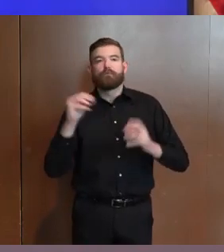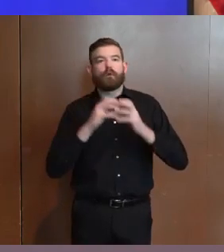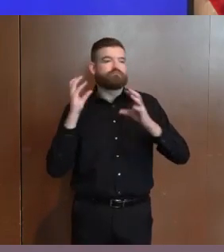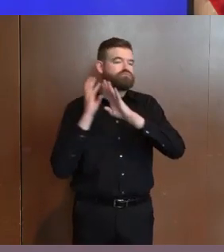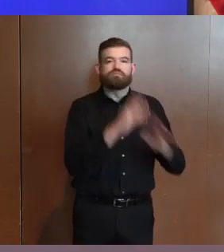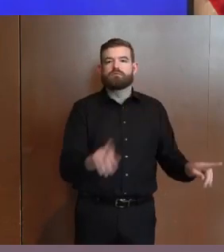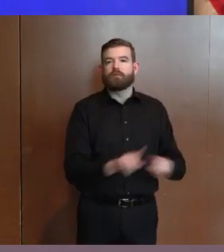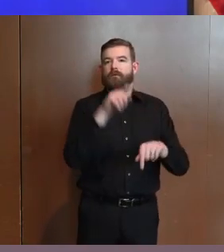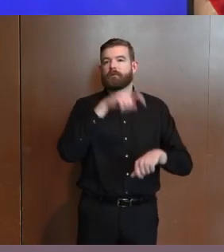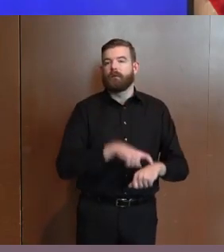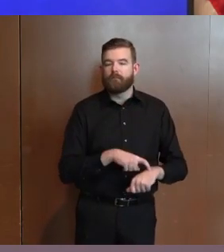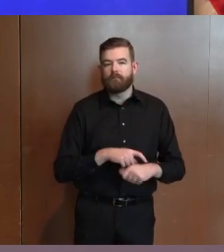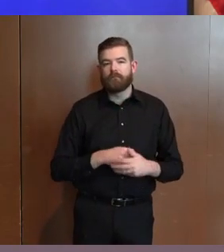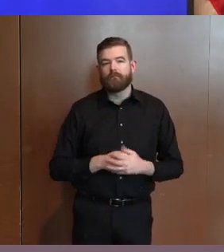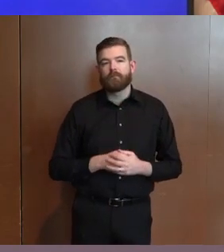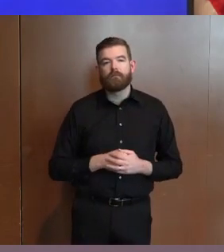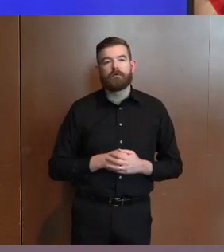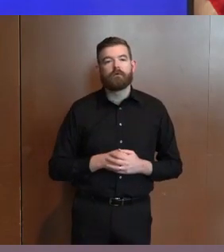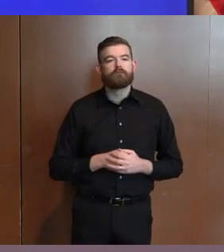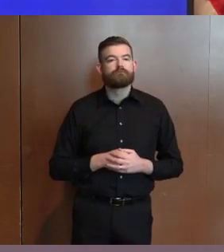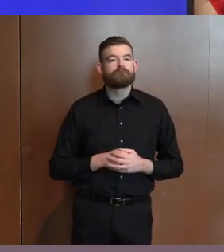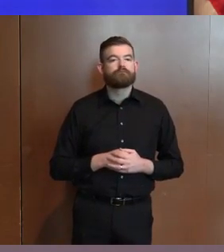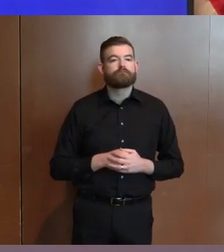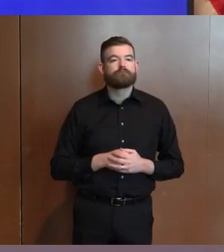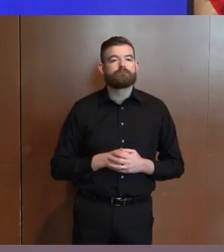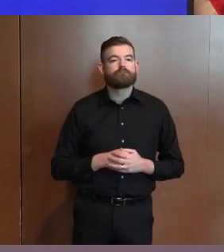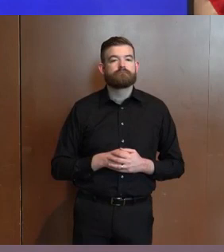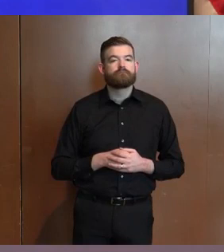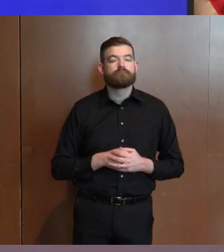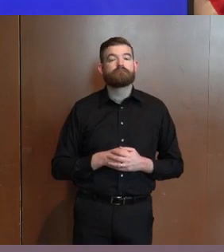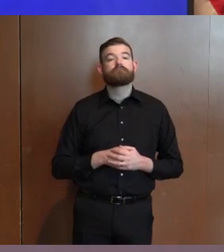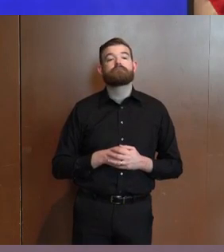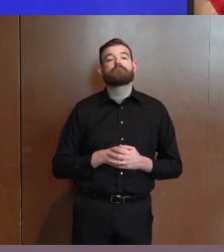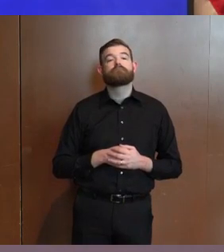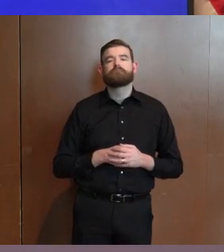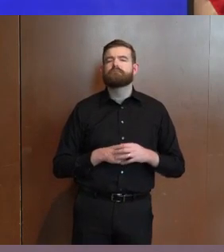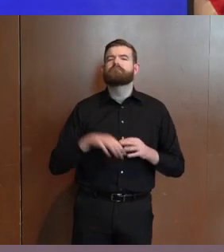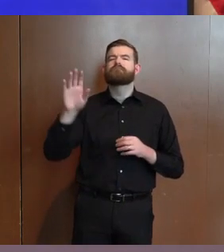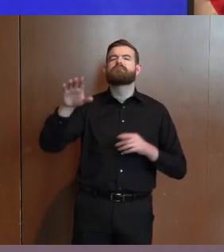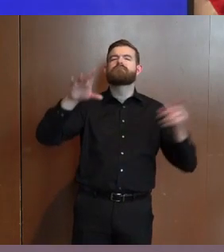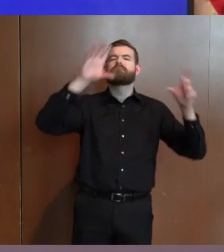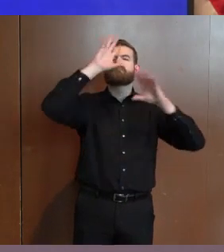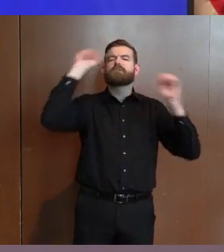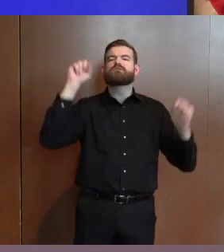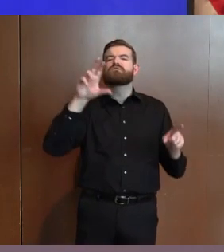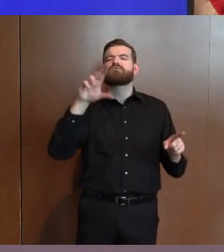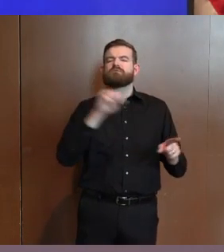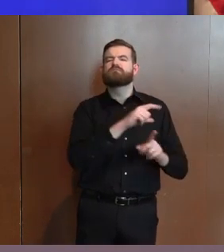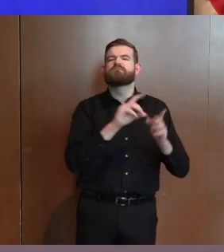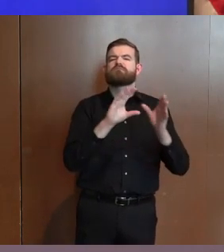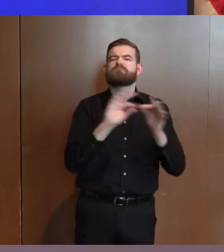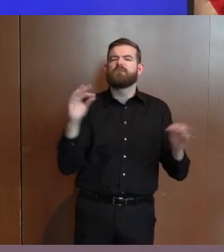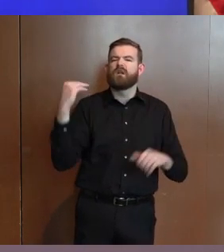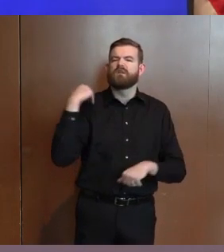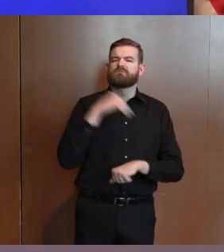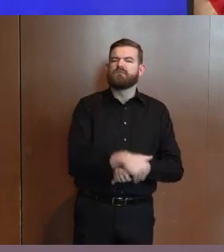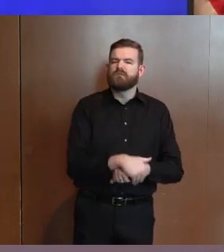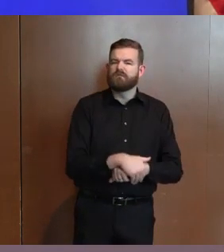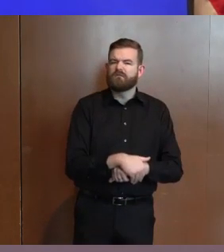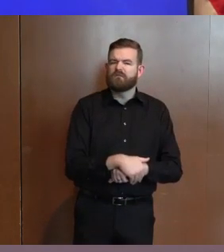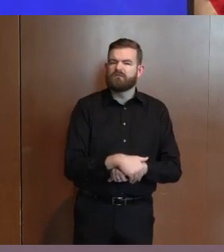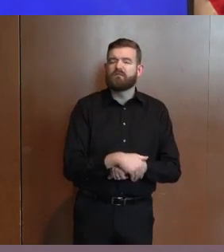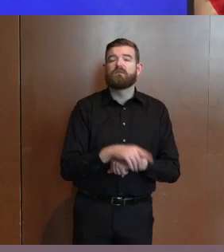The president last night said that both you and Governor Cuomo got off